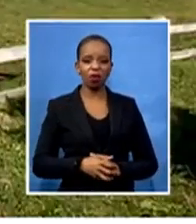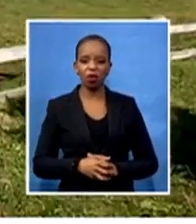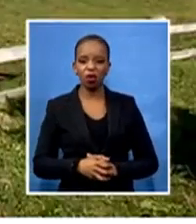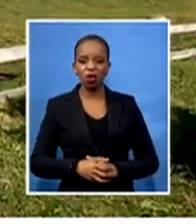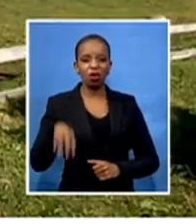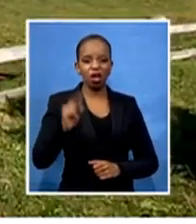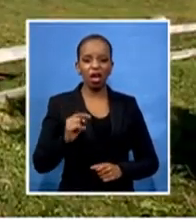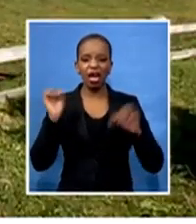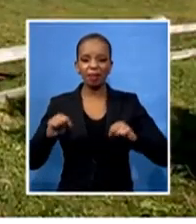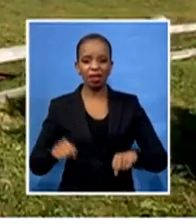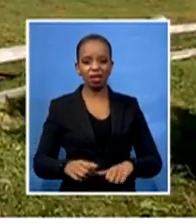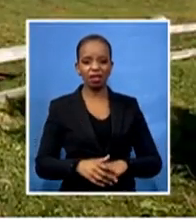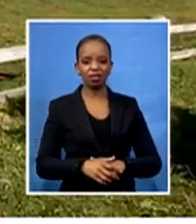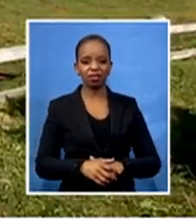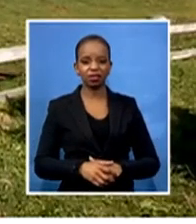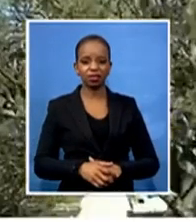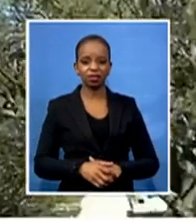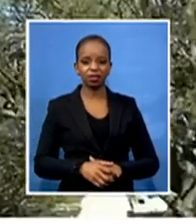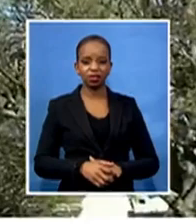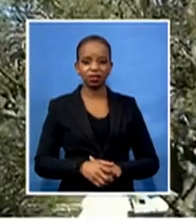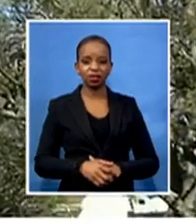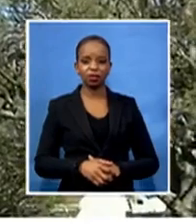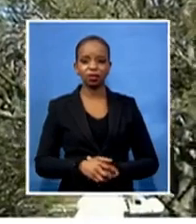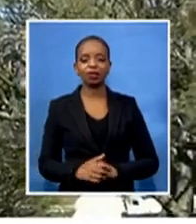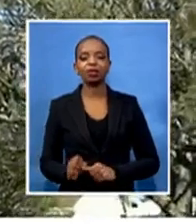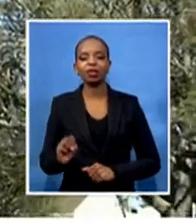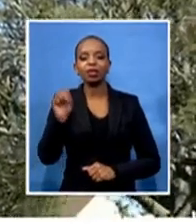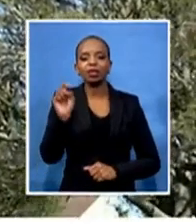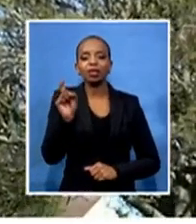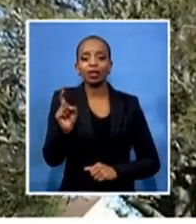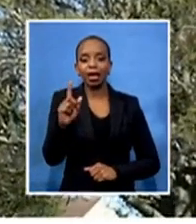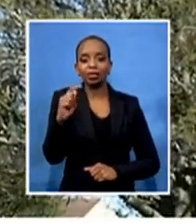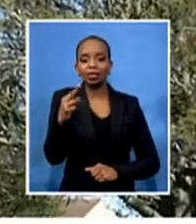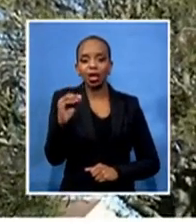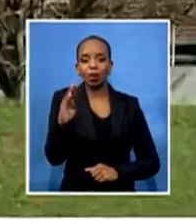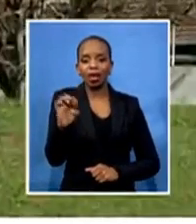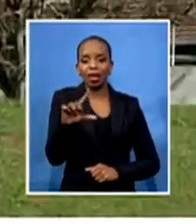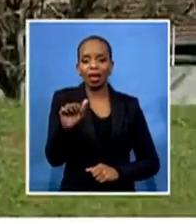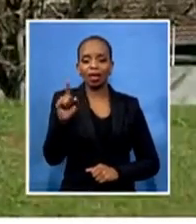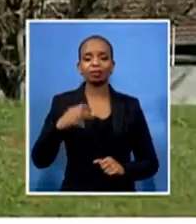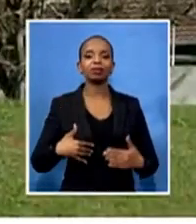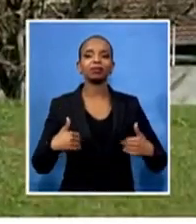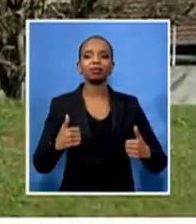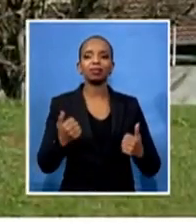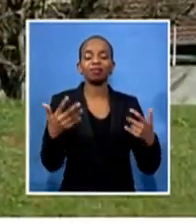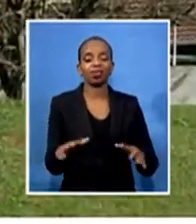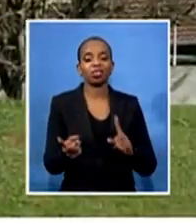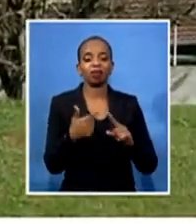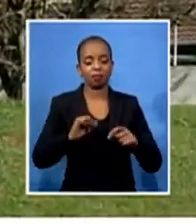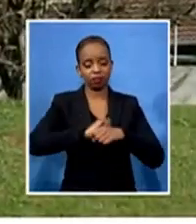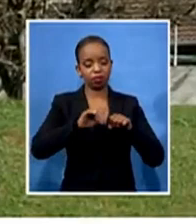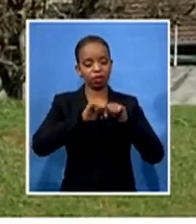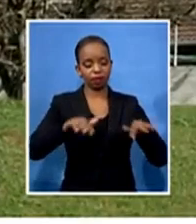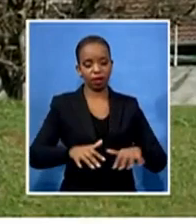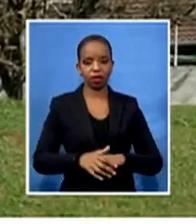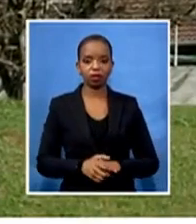Tobela Somahoga has recovered from the virus. He lost his taste and sense of smell and tested positive. He